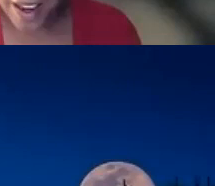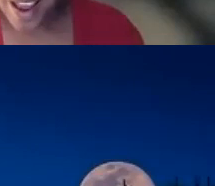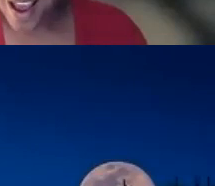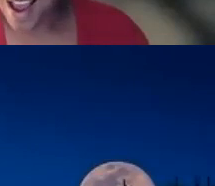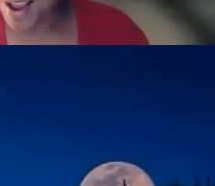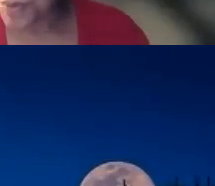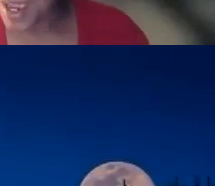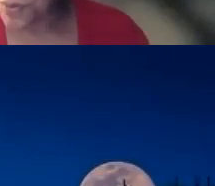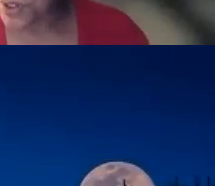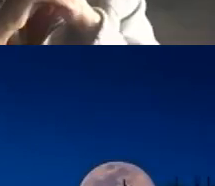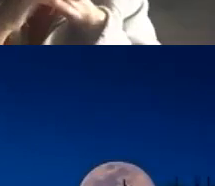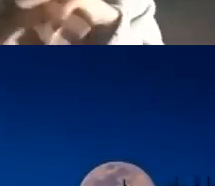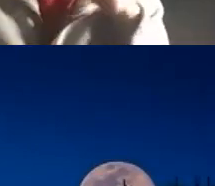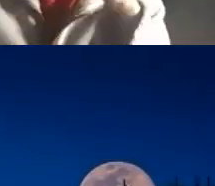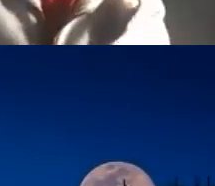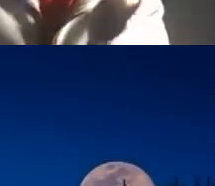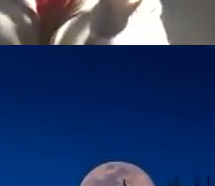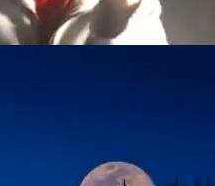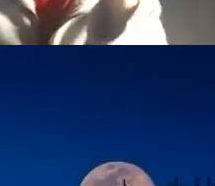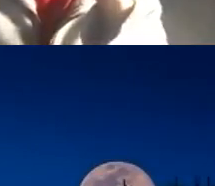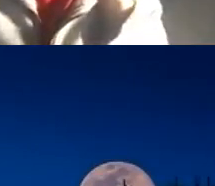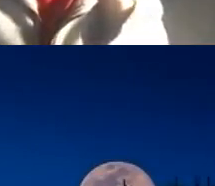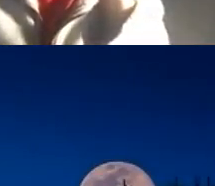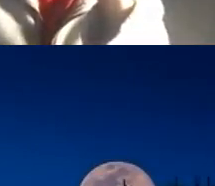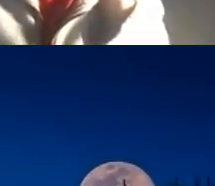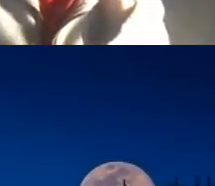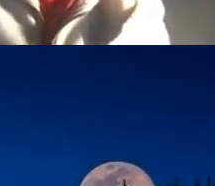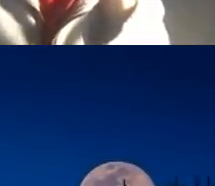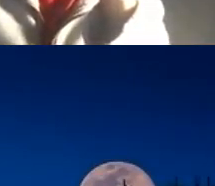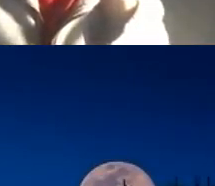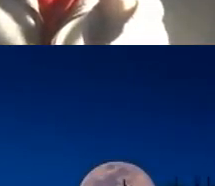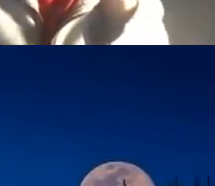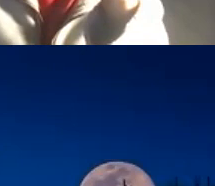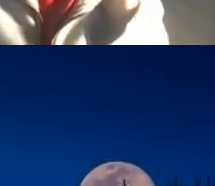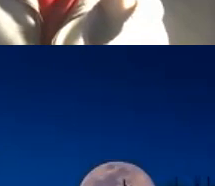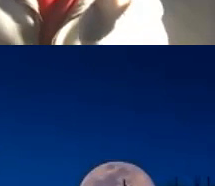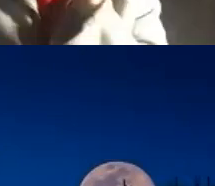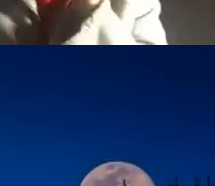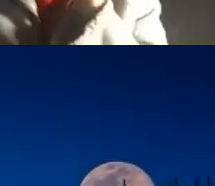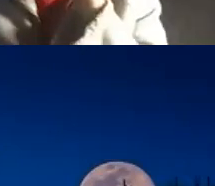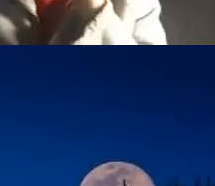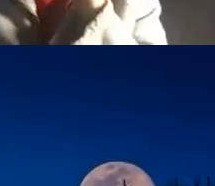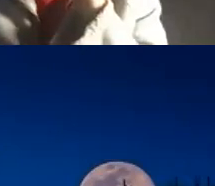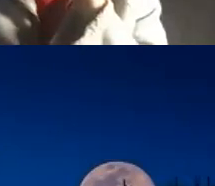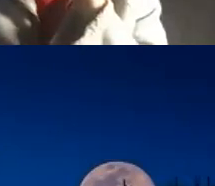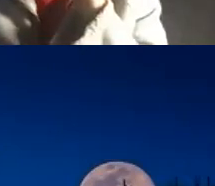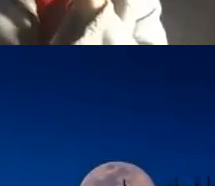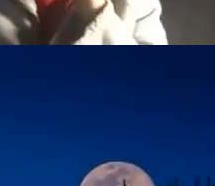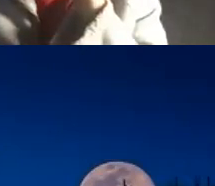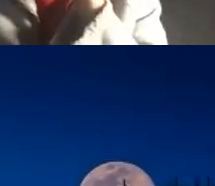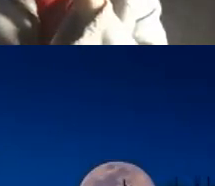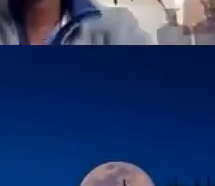breaths, and we'll come back in 5 minutes and we'll dive back into our next